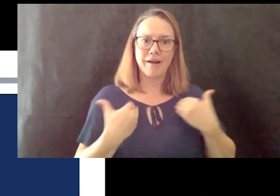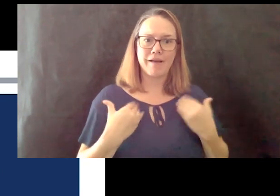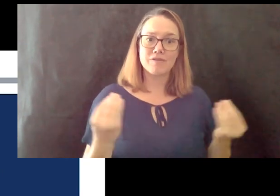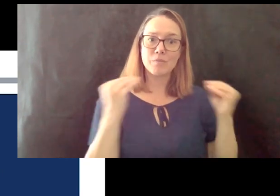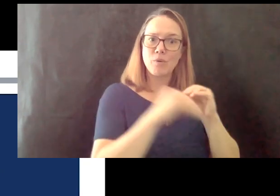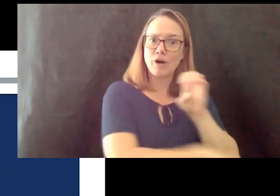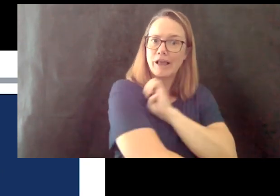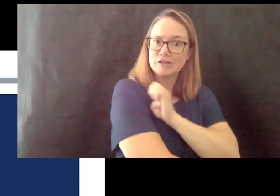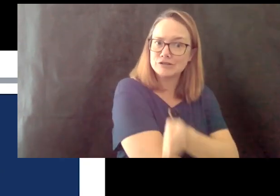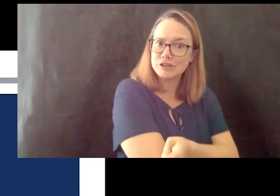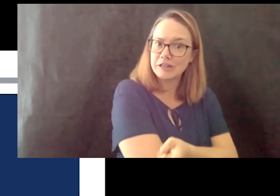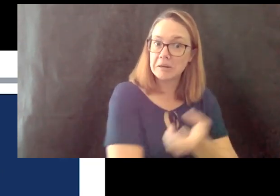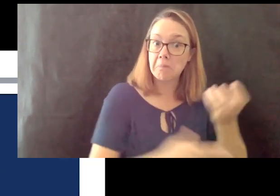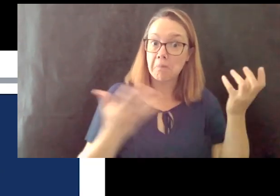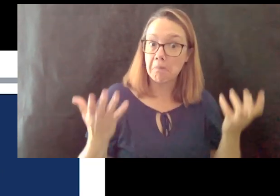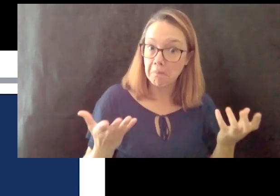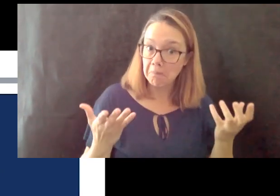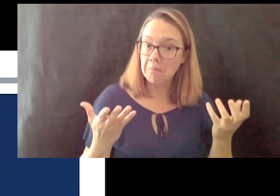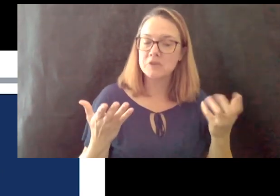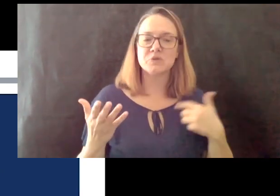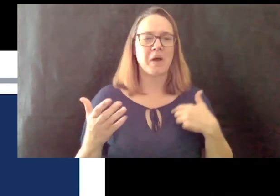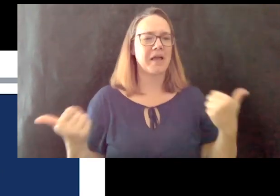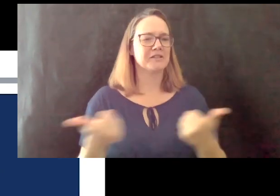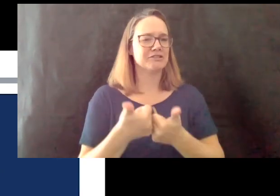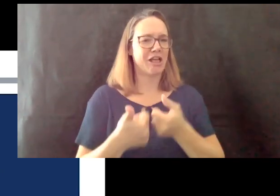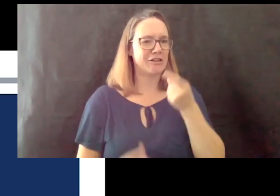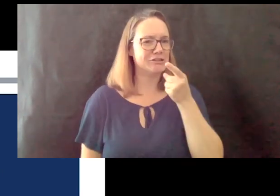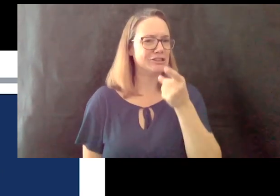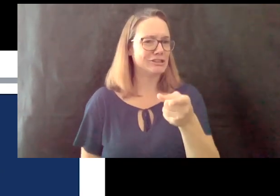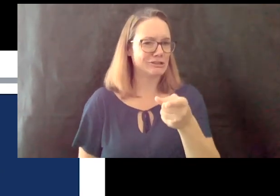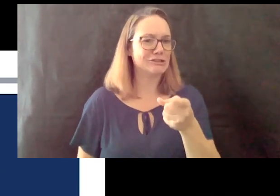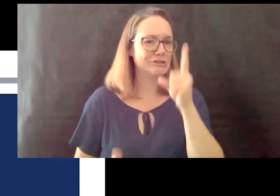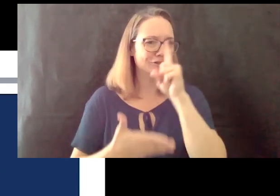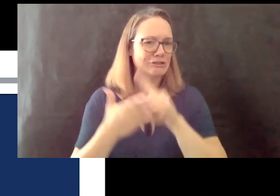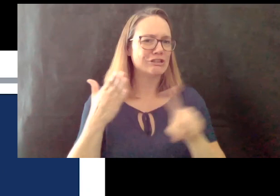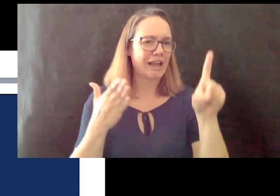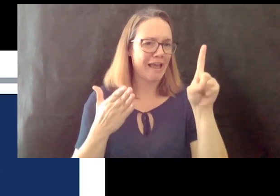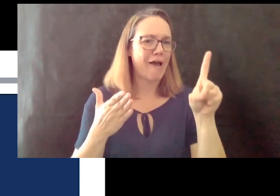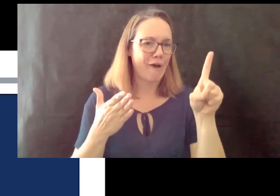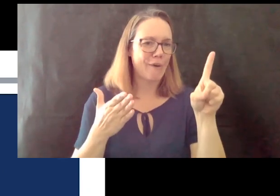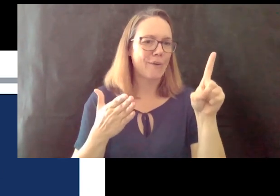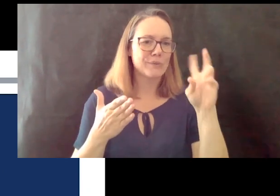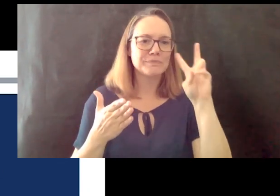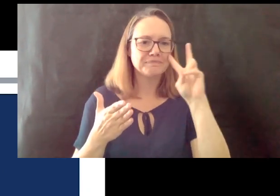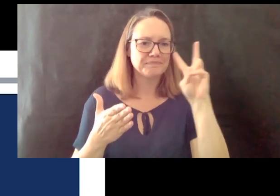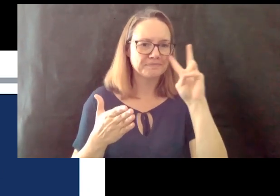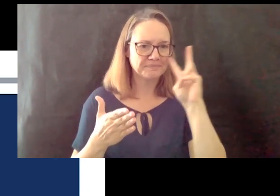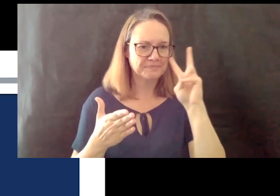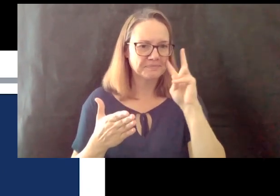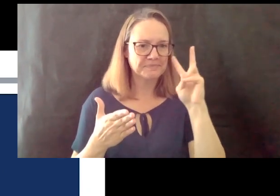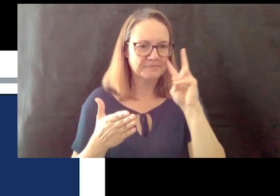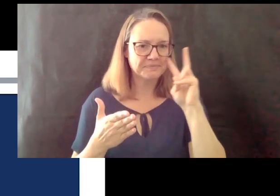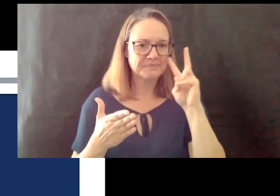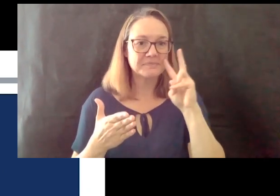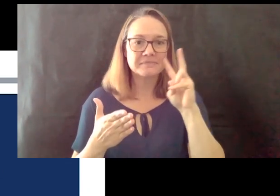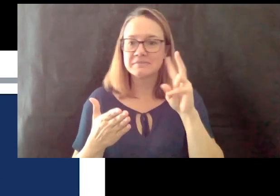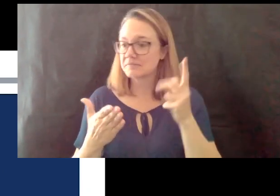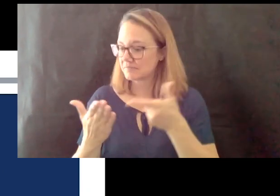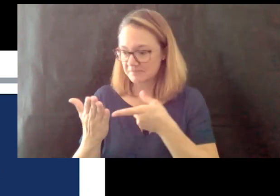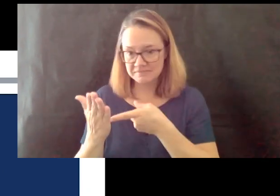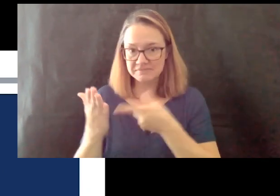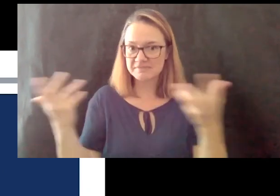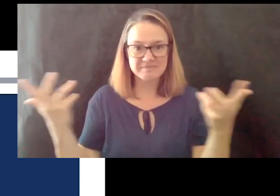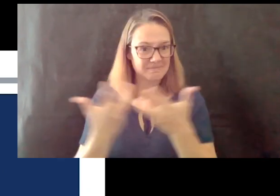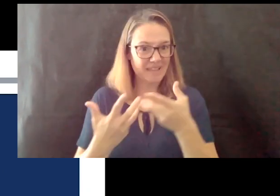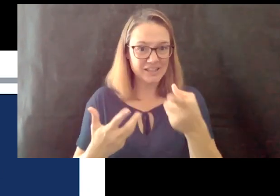energy. There's a lot of benefits that can come out of that. So I challenge each of you to kind of check out that resource